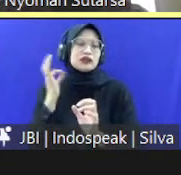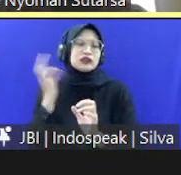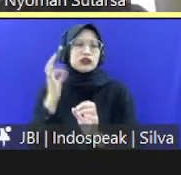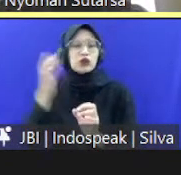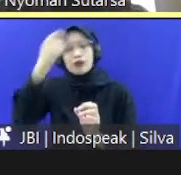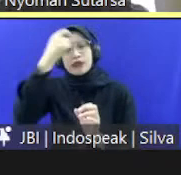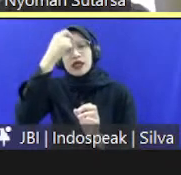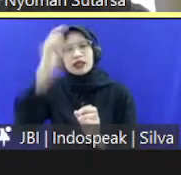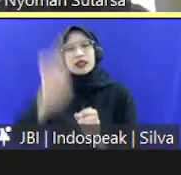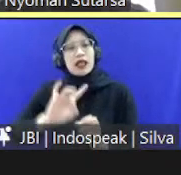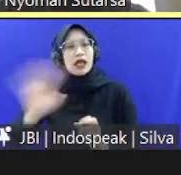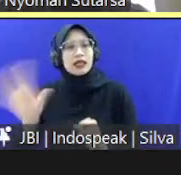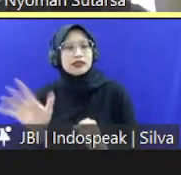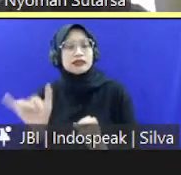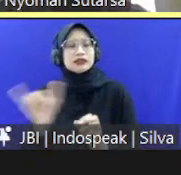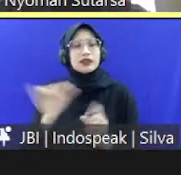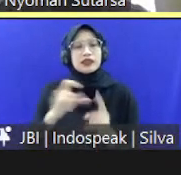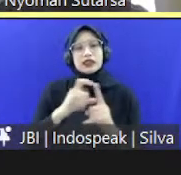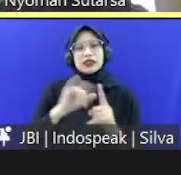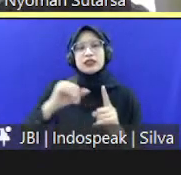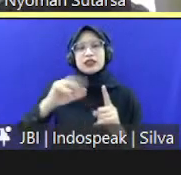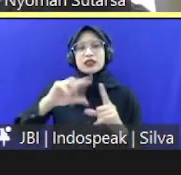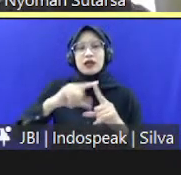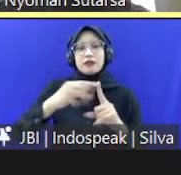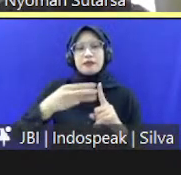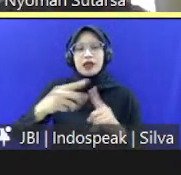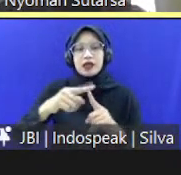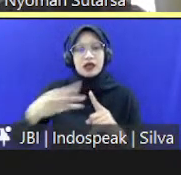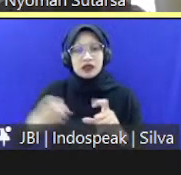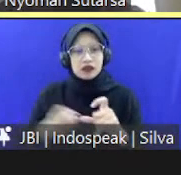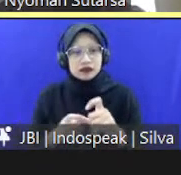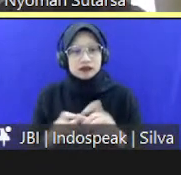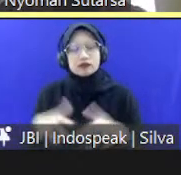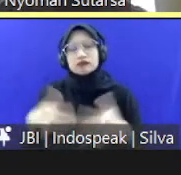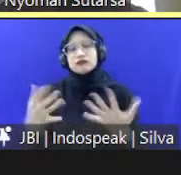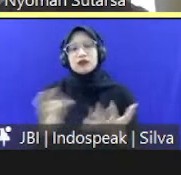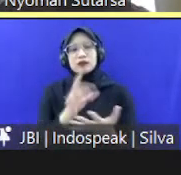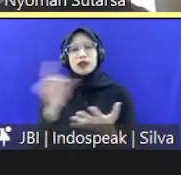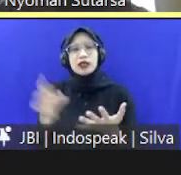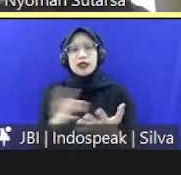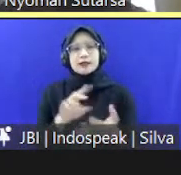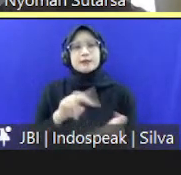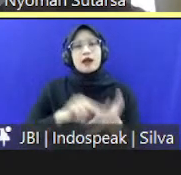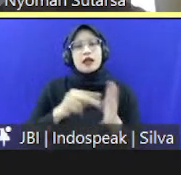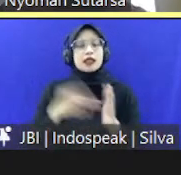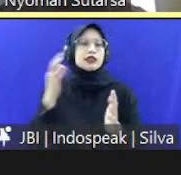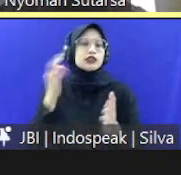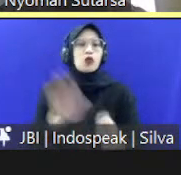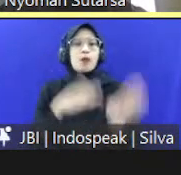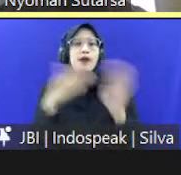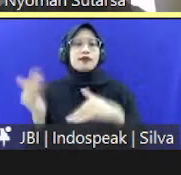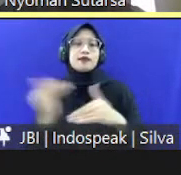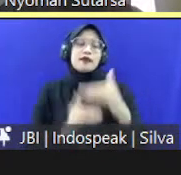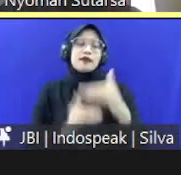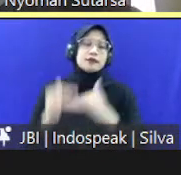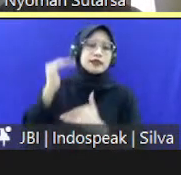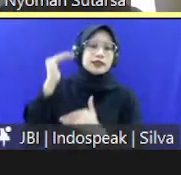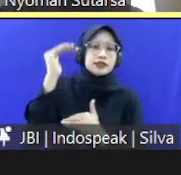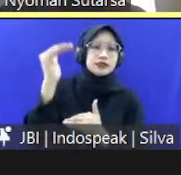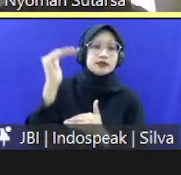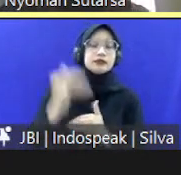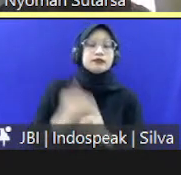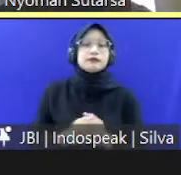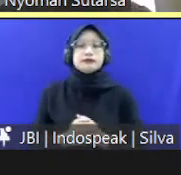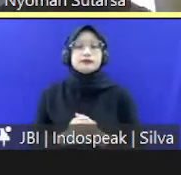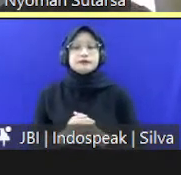mortality rates. In many situations, working from home, unfortunately, is not a feasible option for this population,